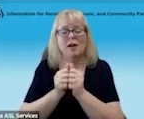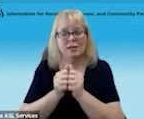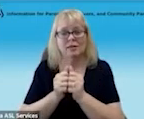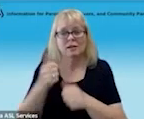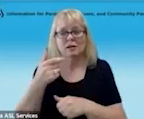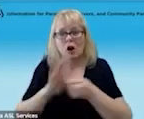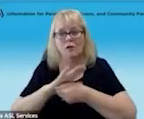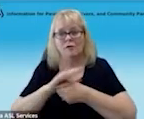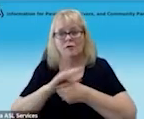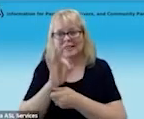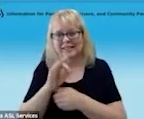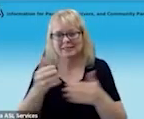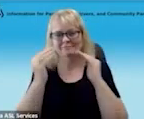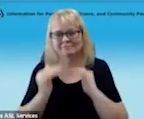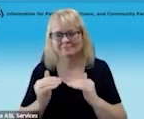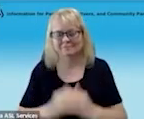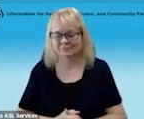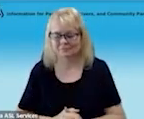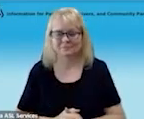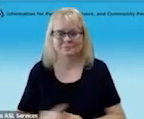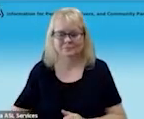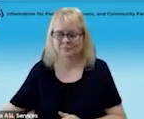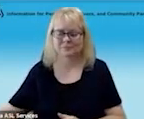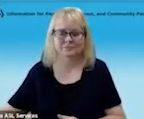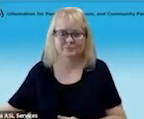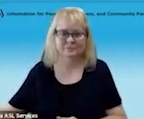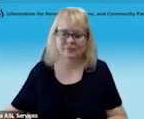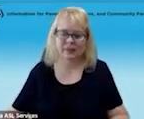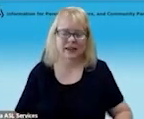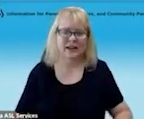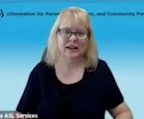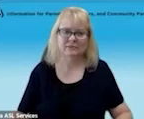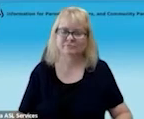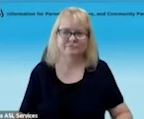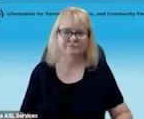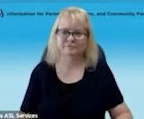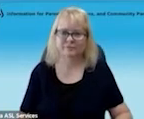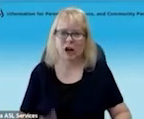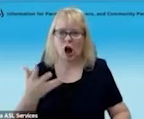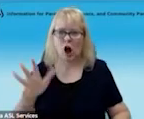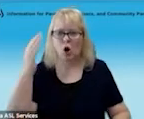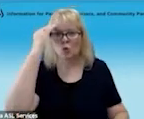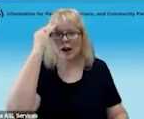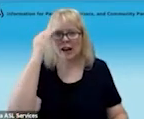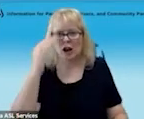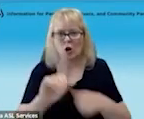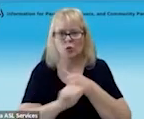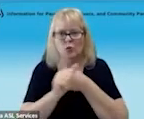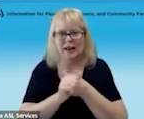cousin, girlfriend, and a member of a community that has been disproportionately affected by